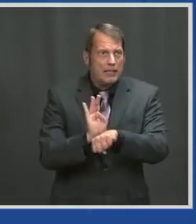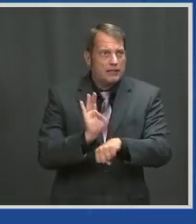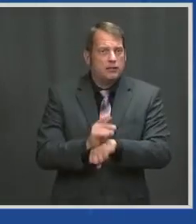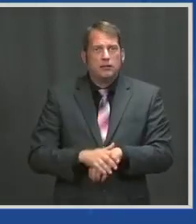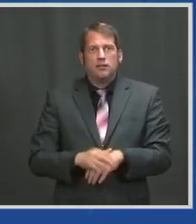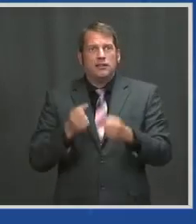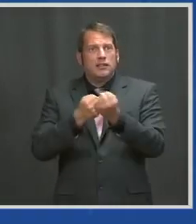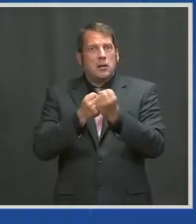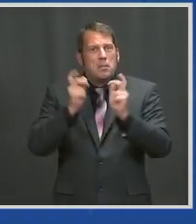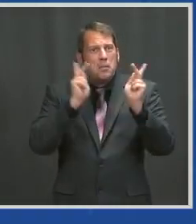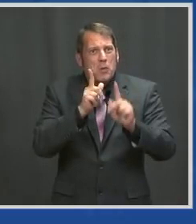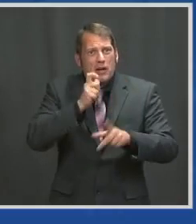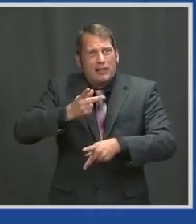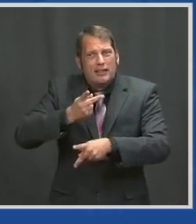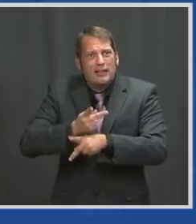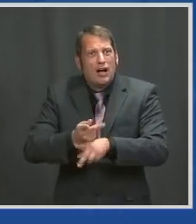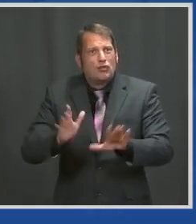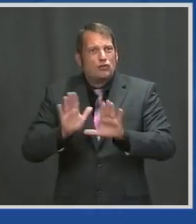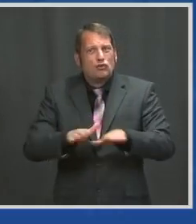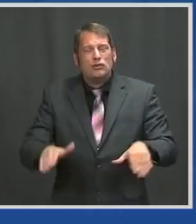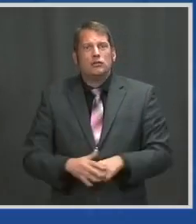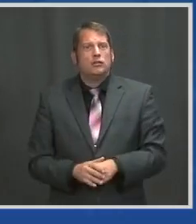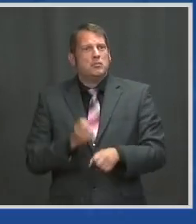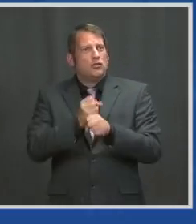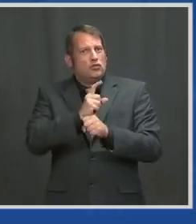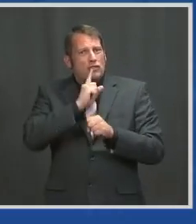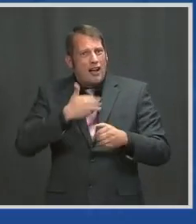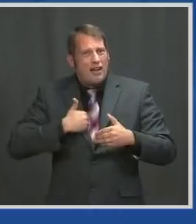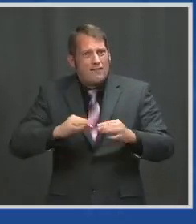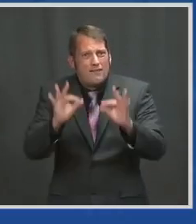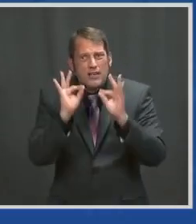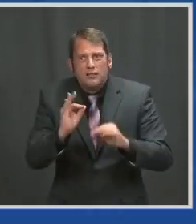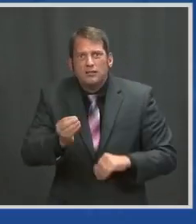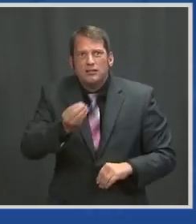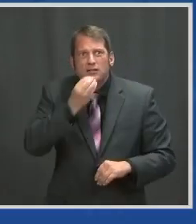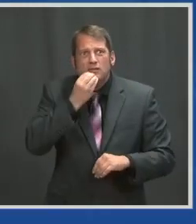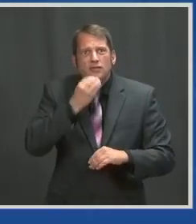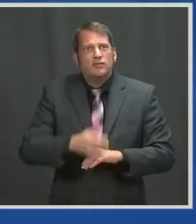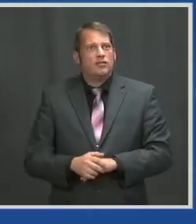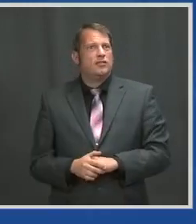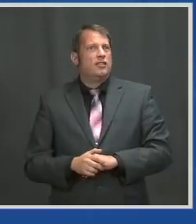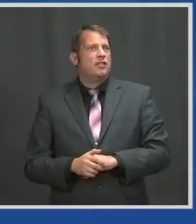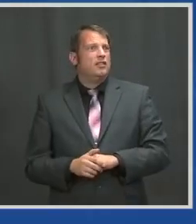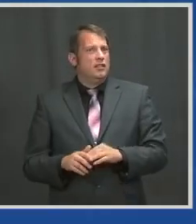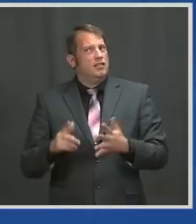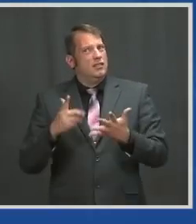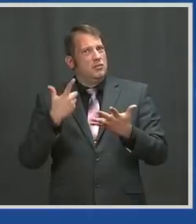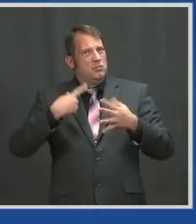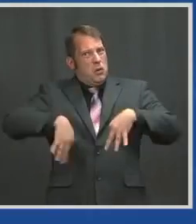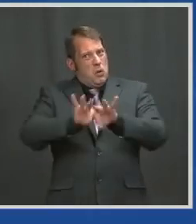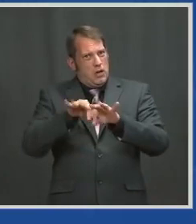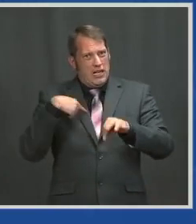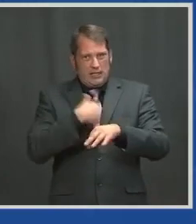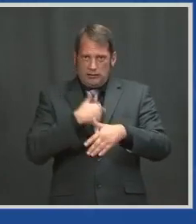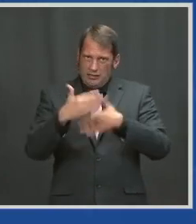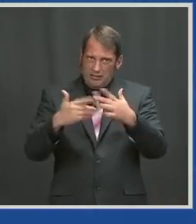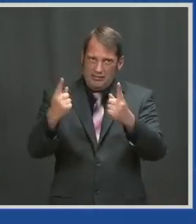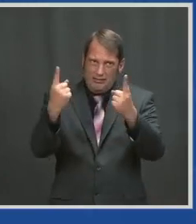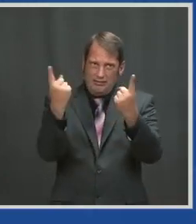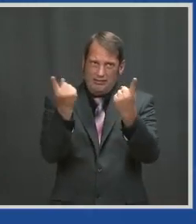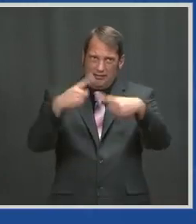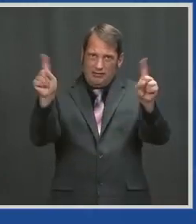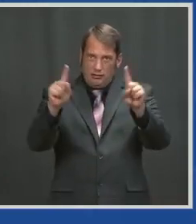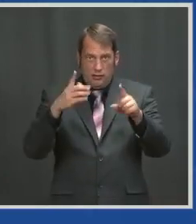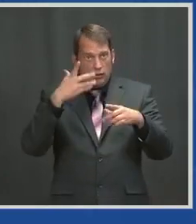table. Our efforts are starting to work, but the climb is steep, and we still have a long way to go. Today's report